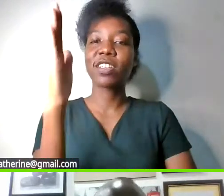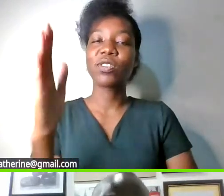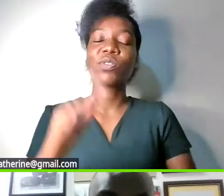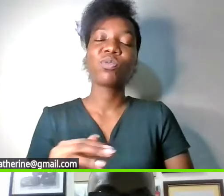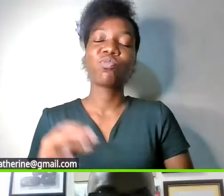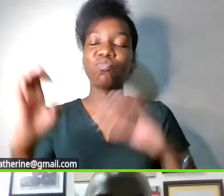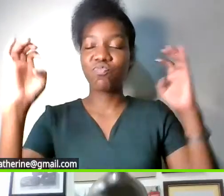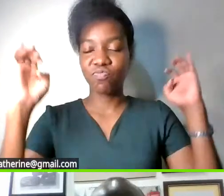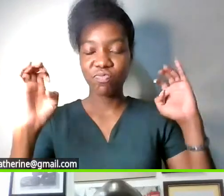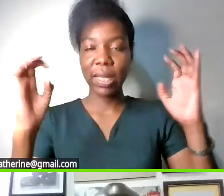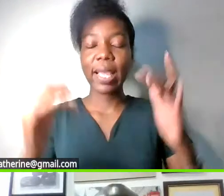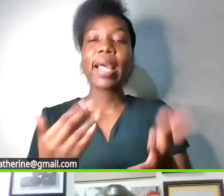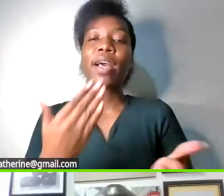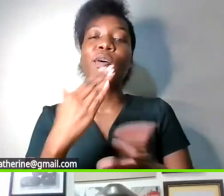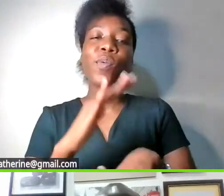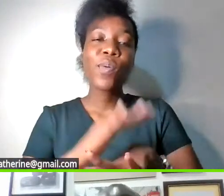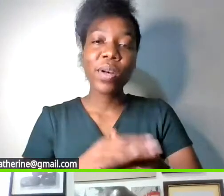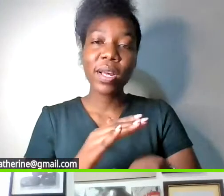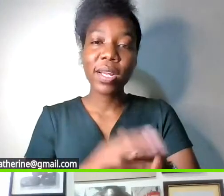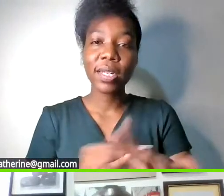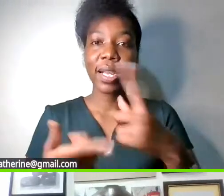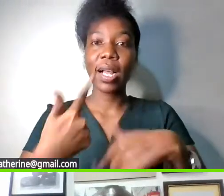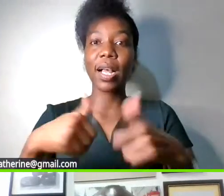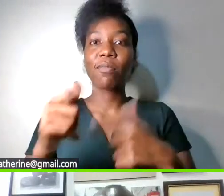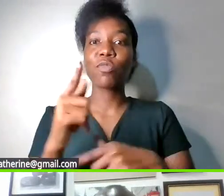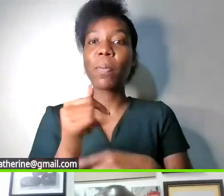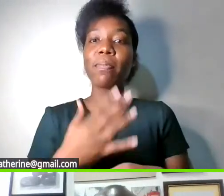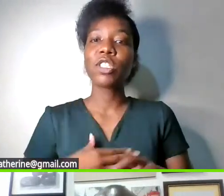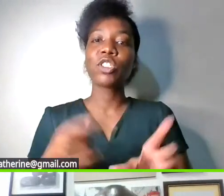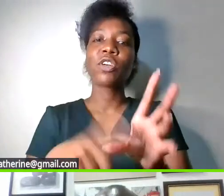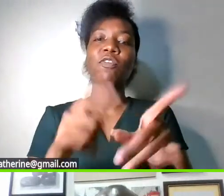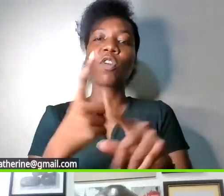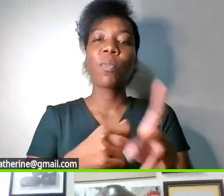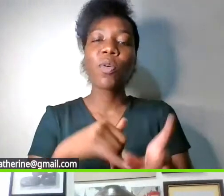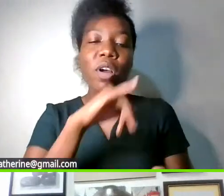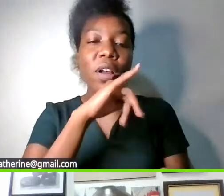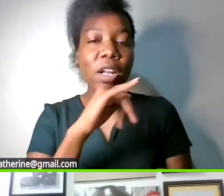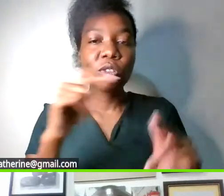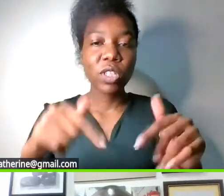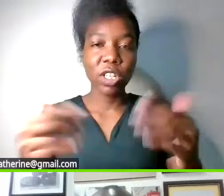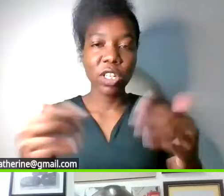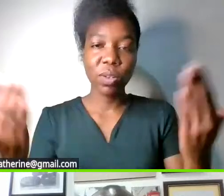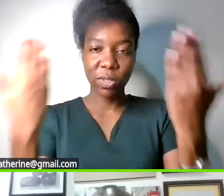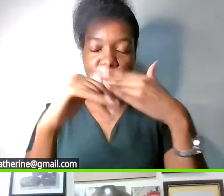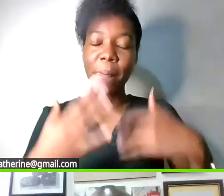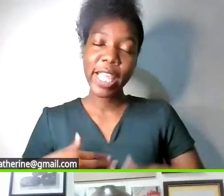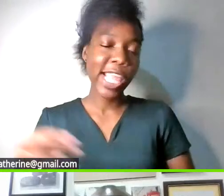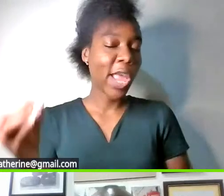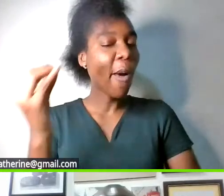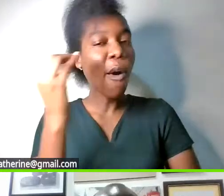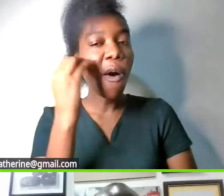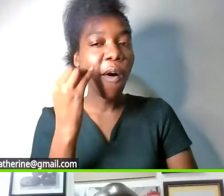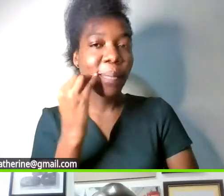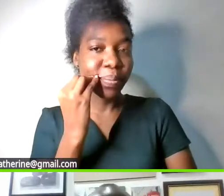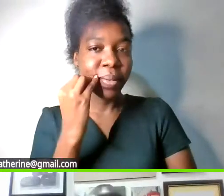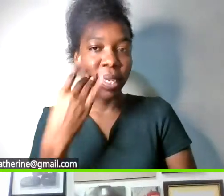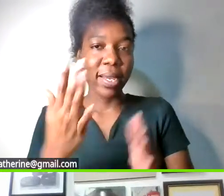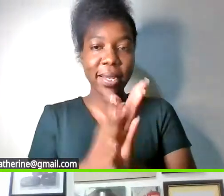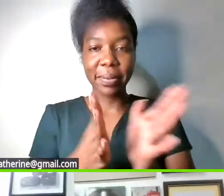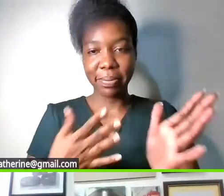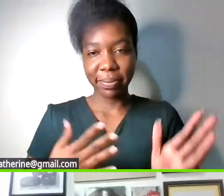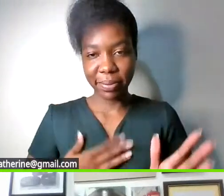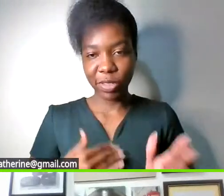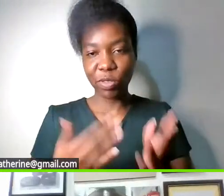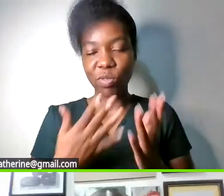to come to you. I'm joining you from Entebbe, Uganda tonight. I'm home, and I'm here to talk to you as a